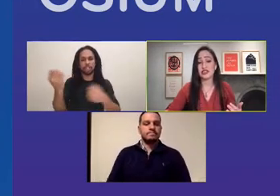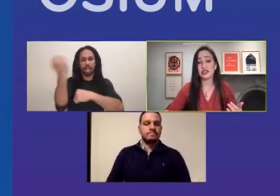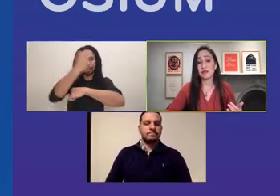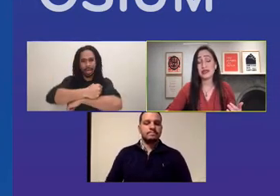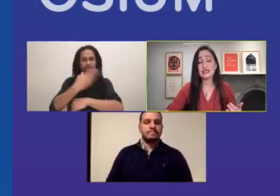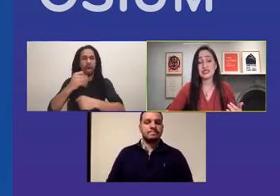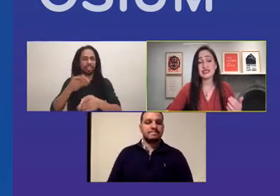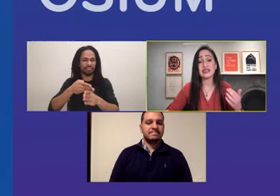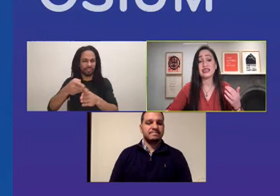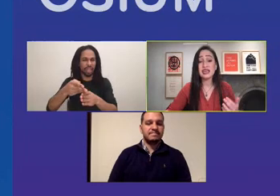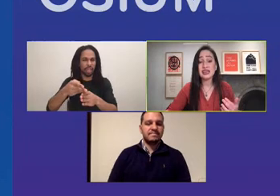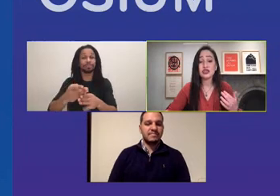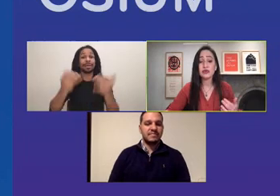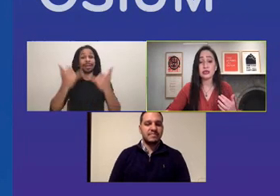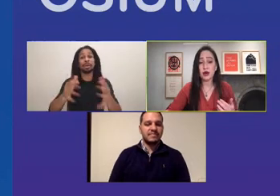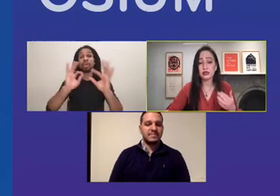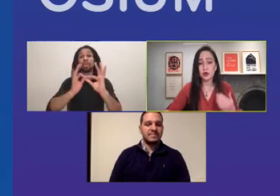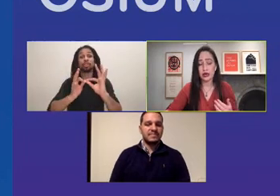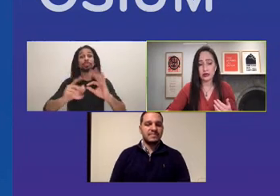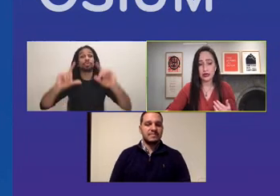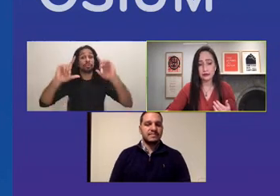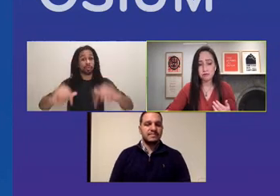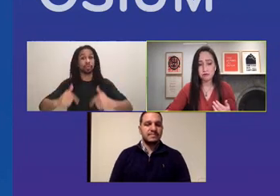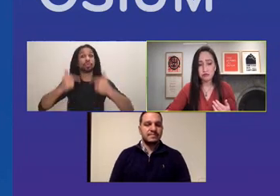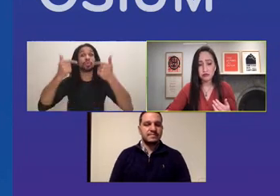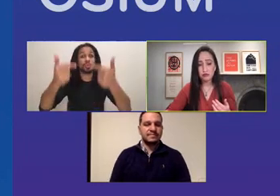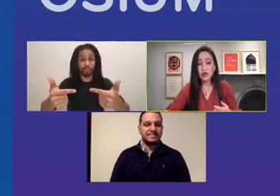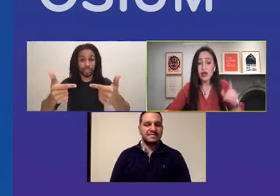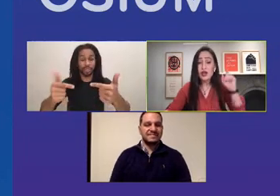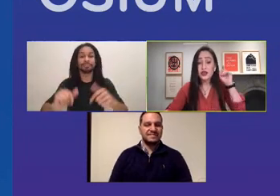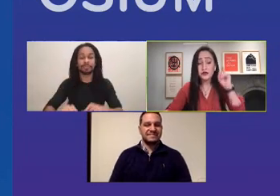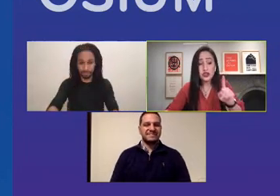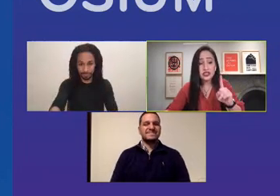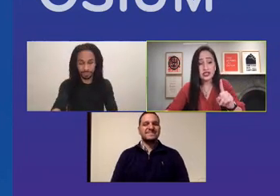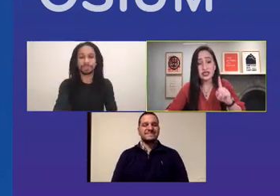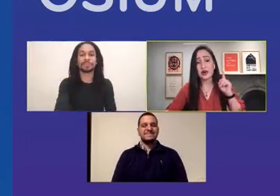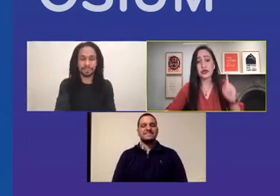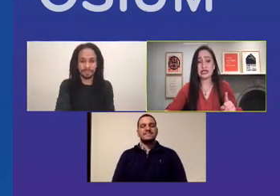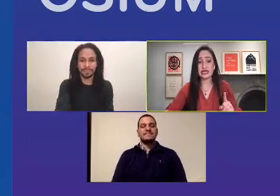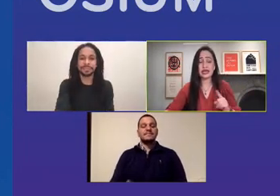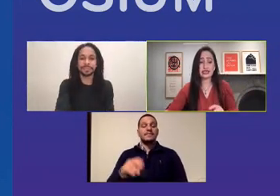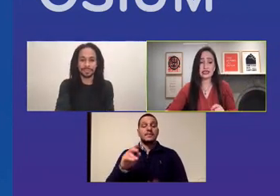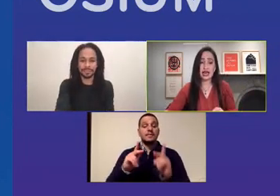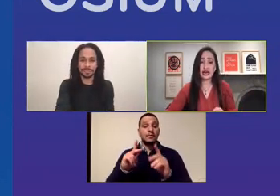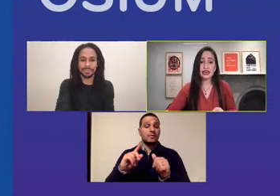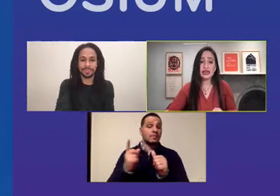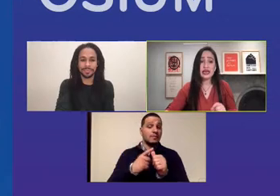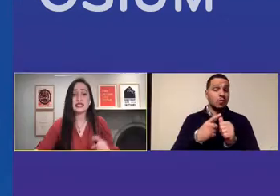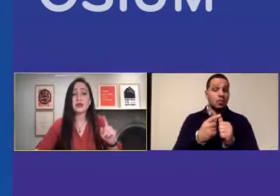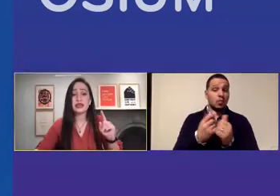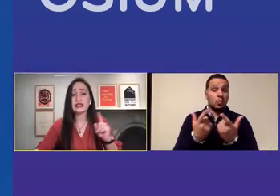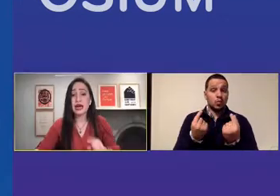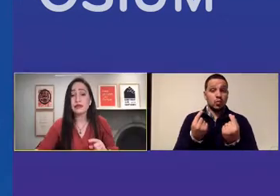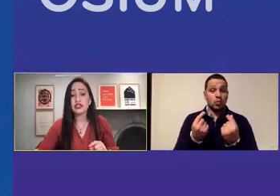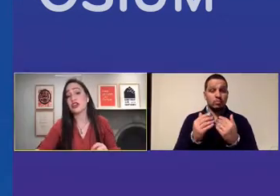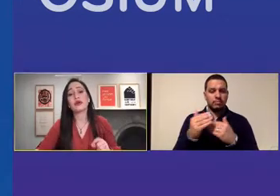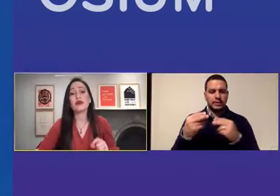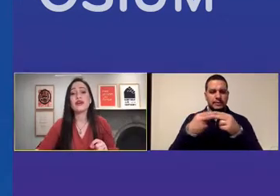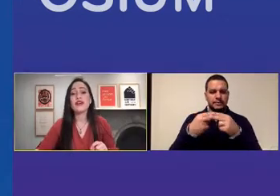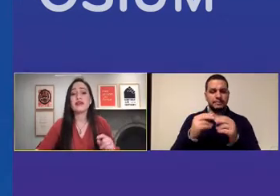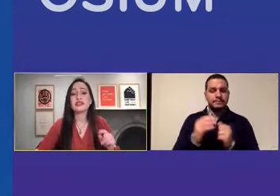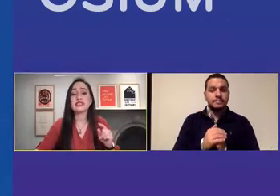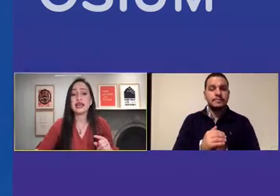many dance organizations and businesses, needed to respond quickly. The first thing that we did, next slide, is